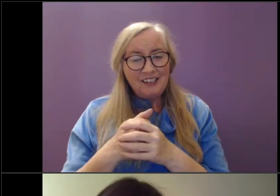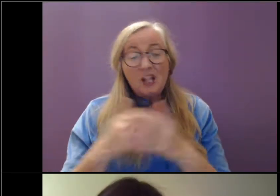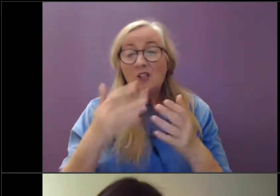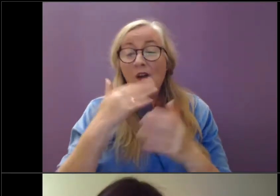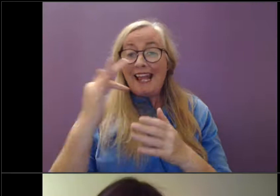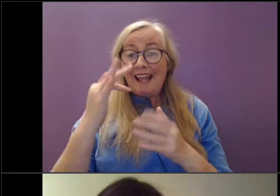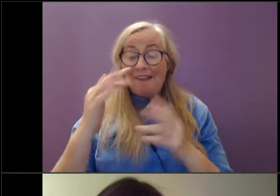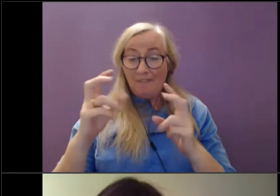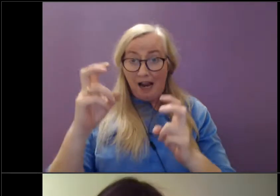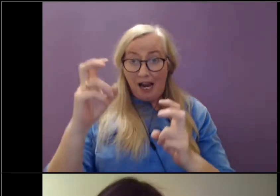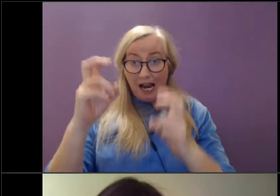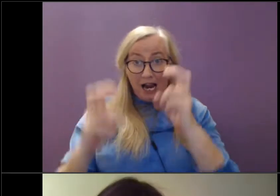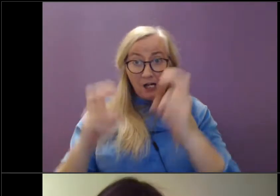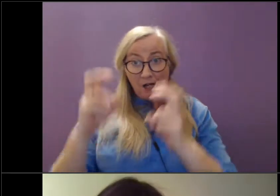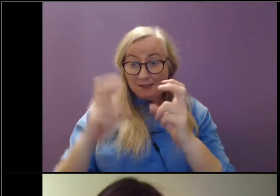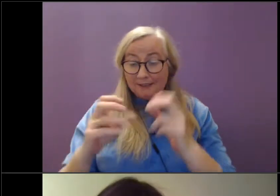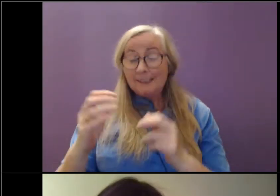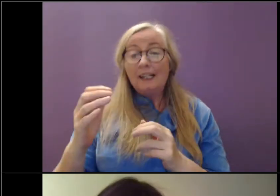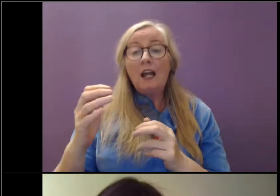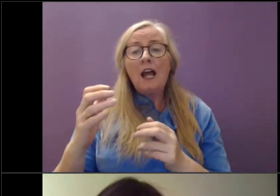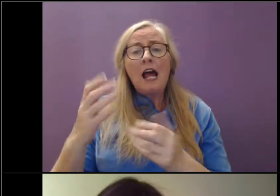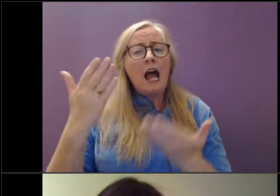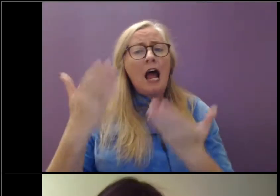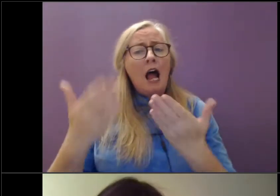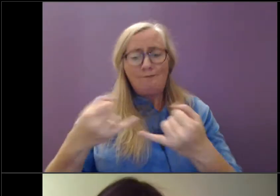the child becomes violent?